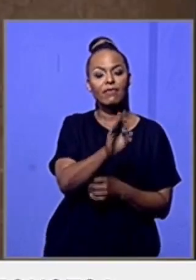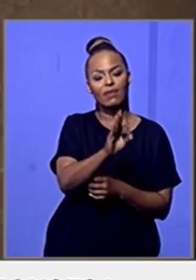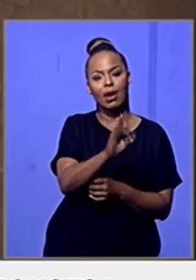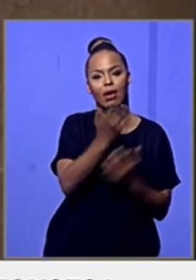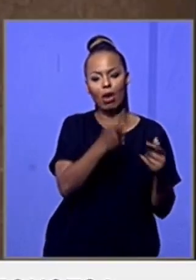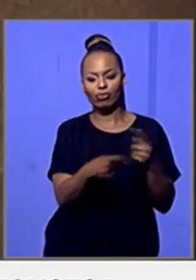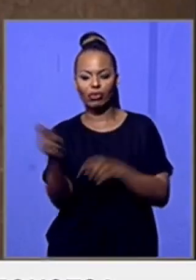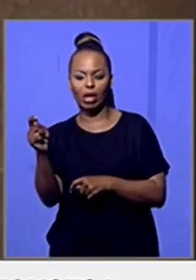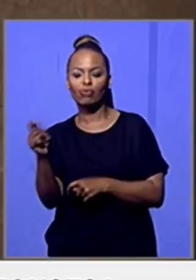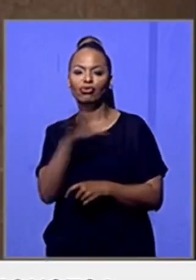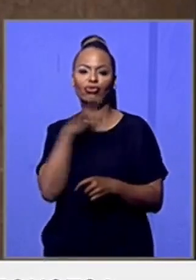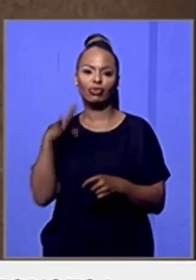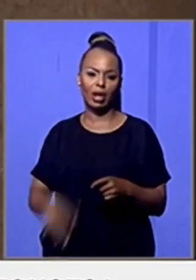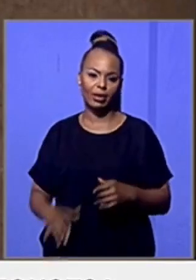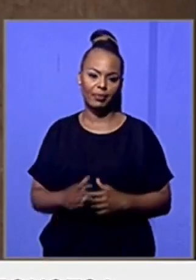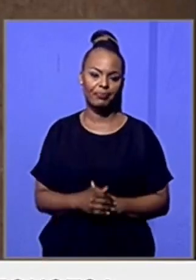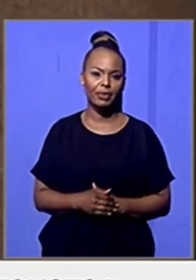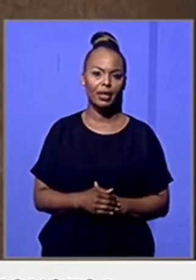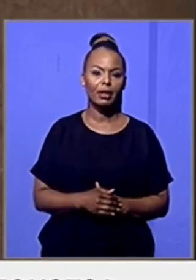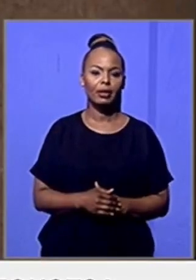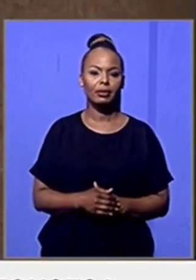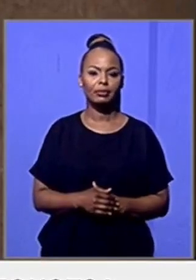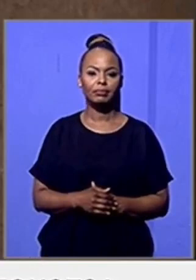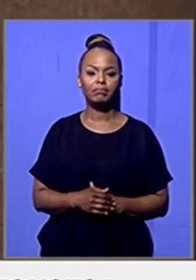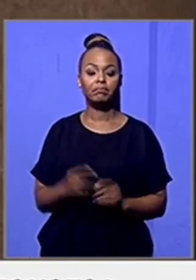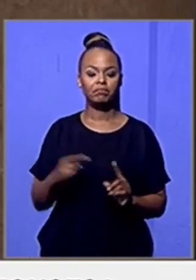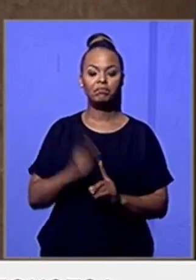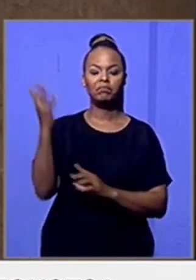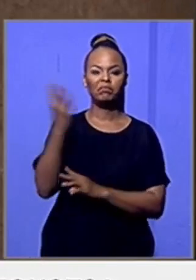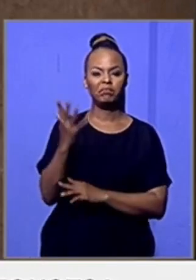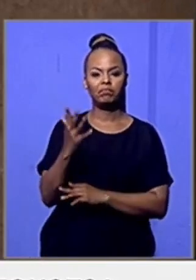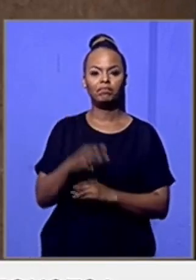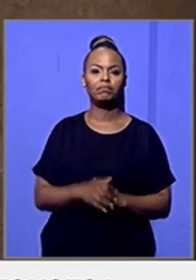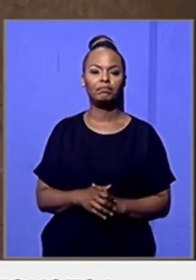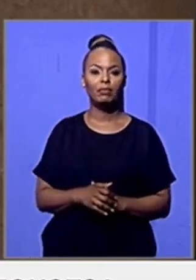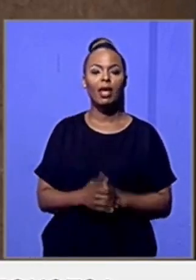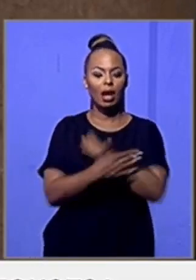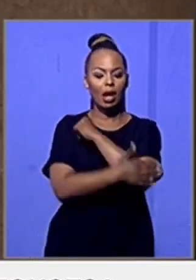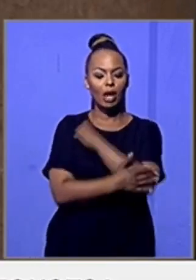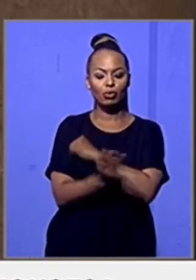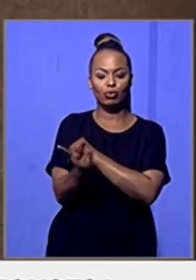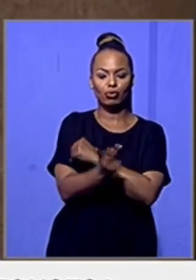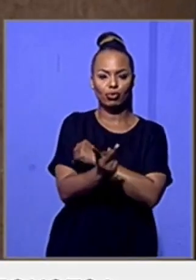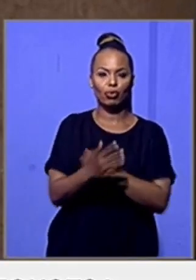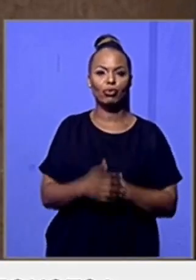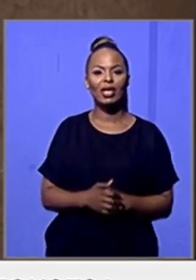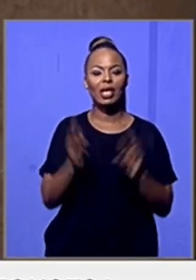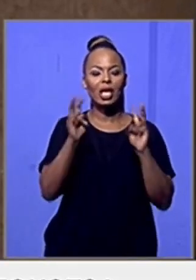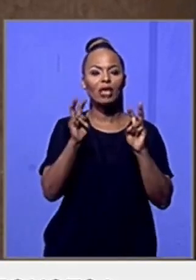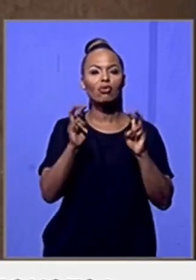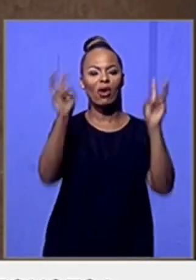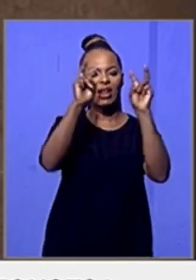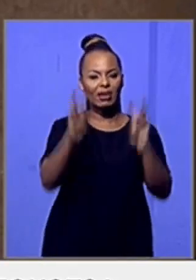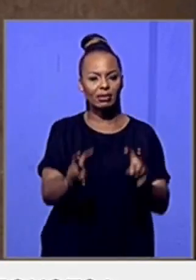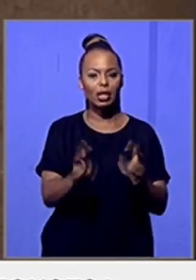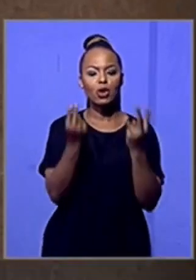We will work to deepen cooperation between our two countries in electric power, new